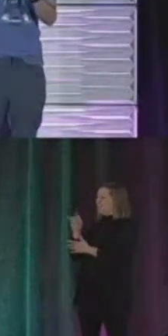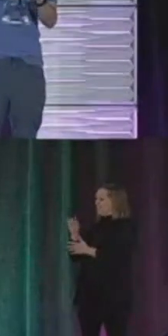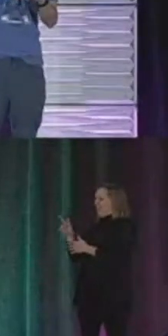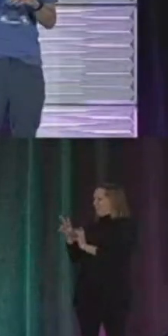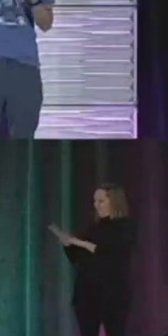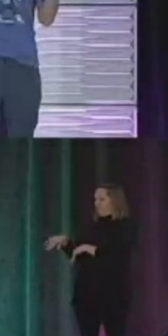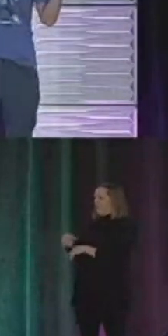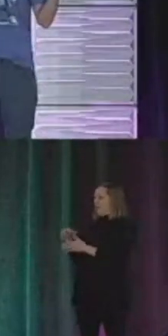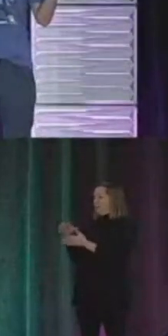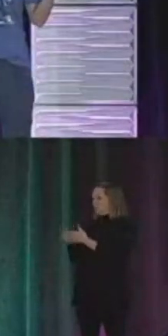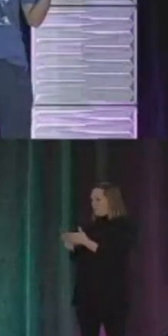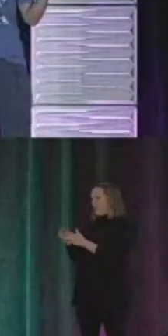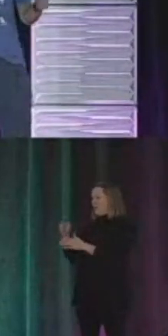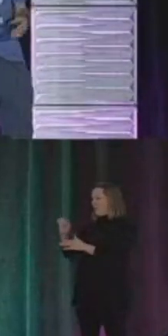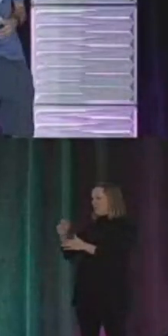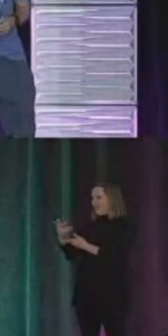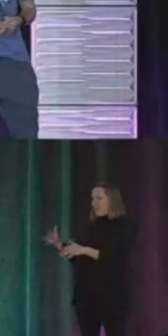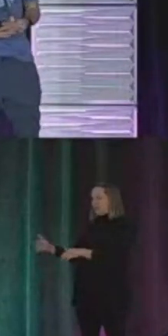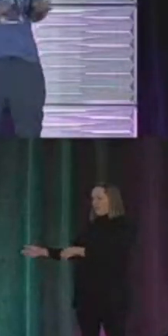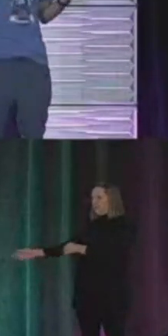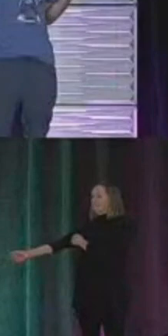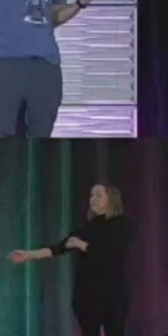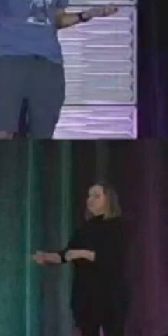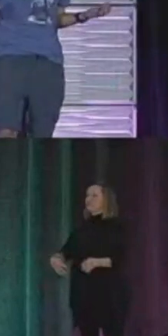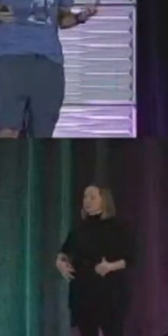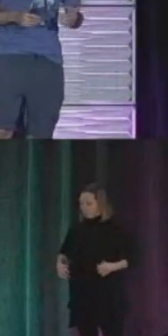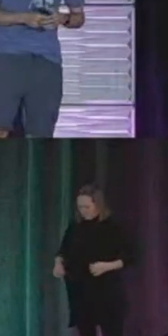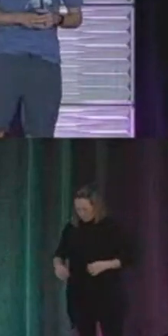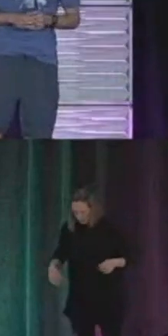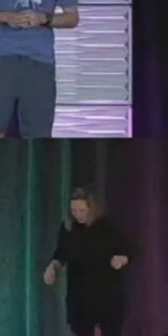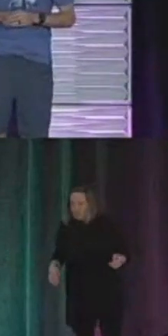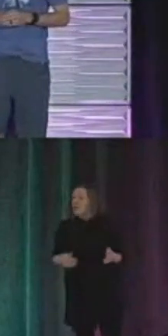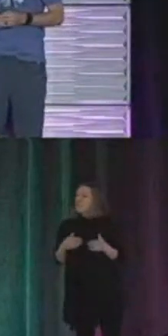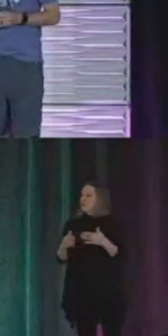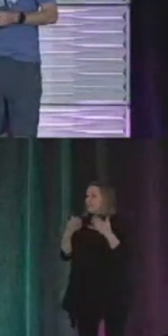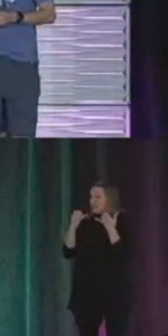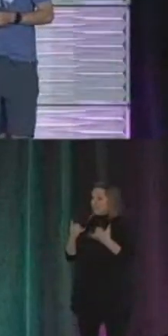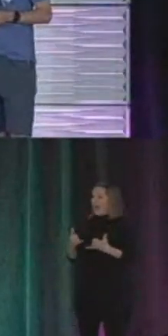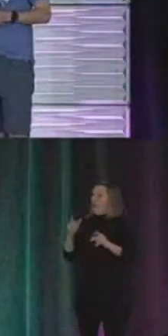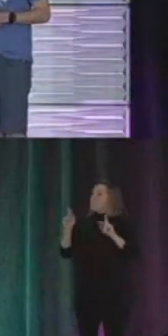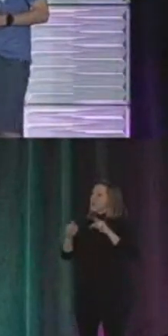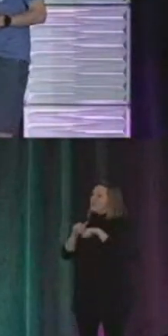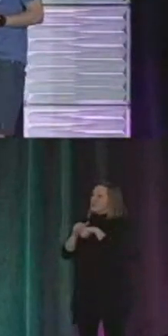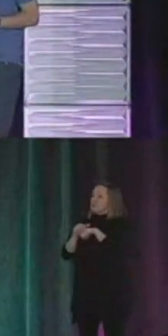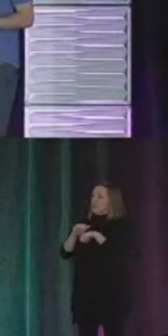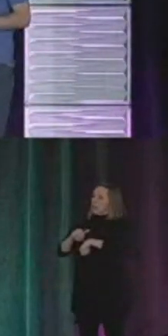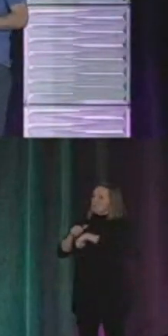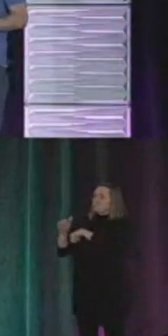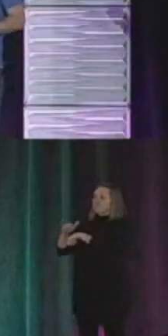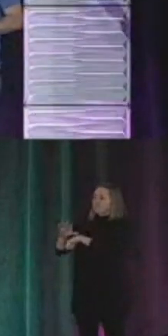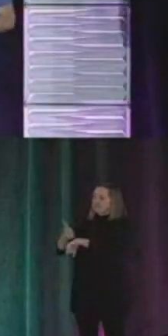and a script tag, and that was it. But even now, like a lot of people are shipping sites like that.